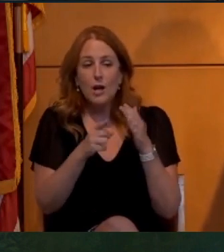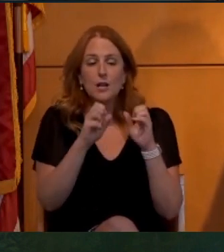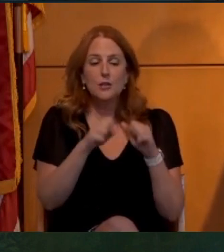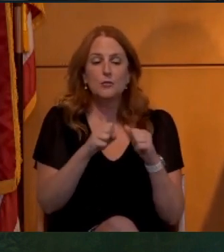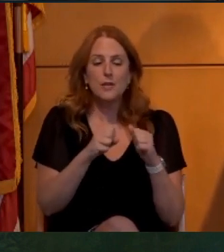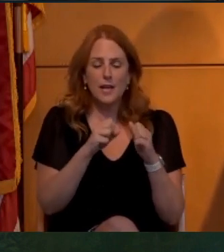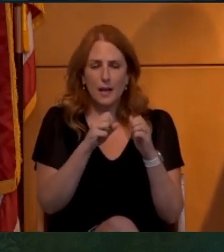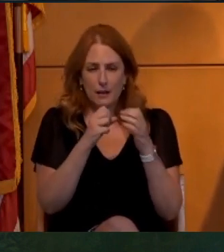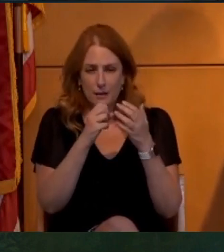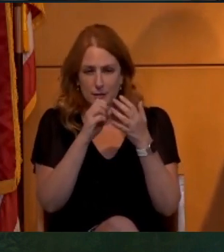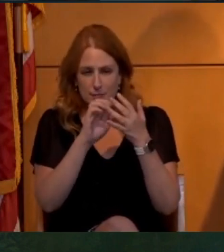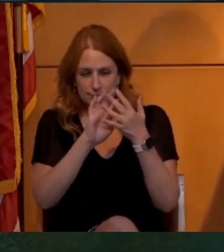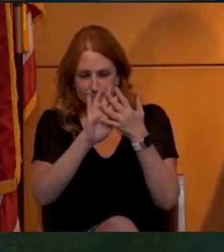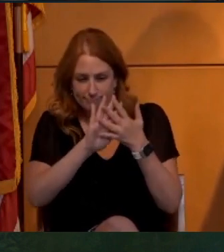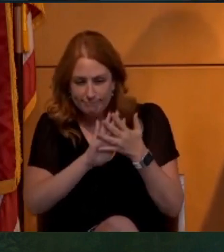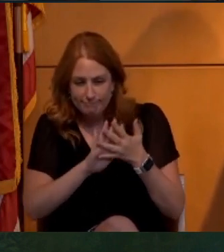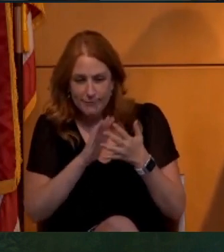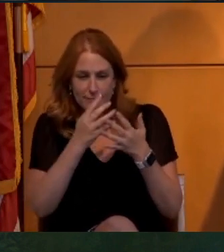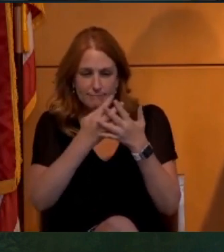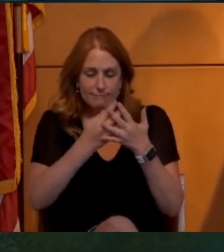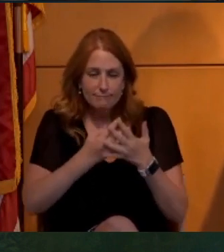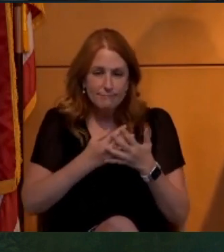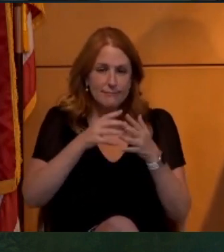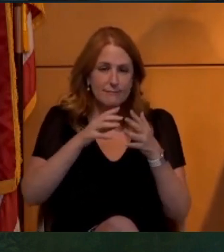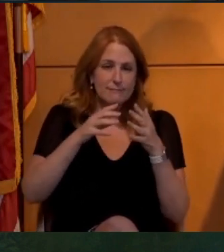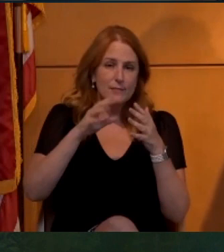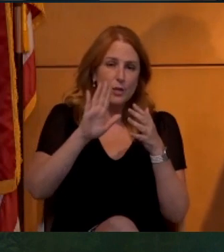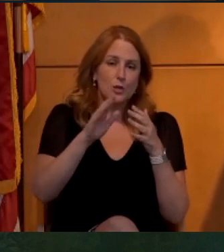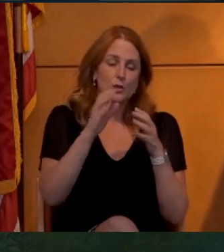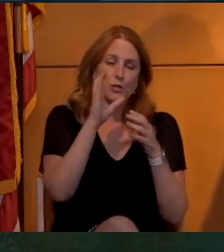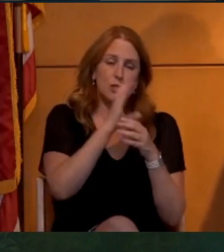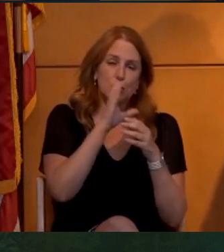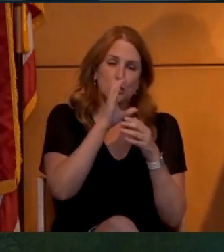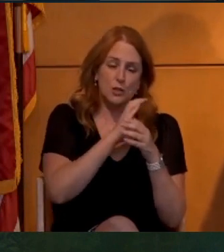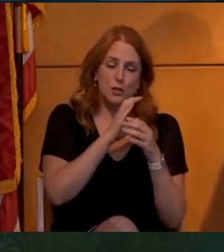search by lighting and geometry.